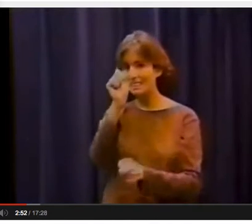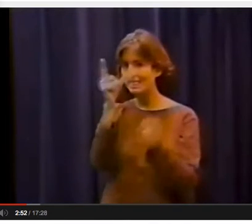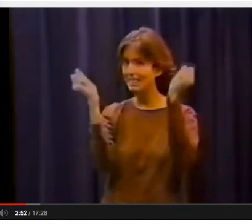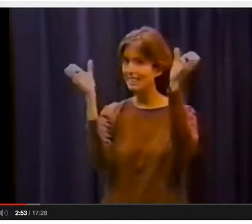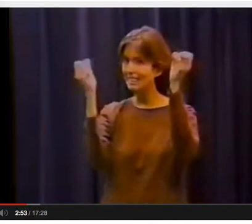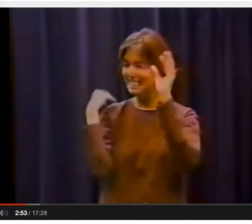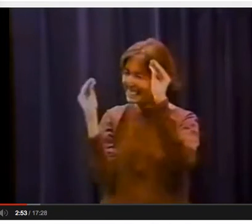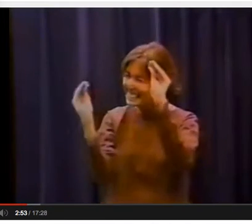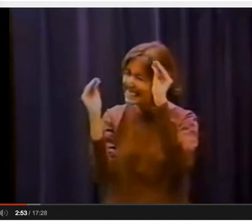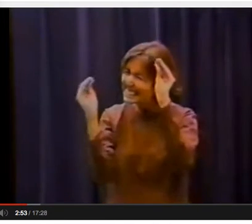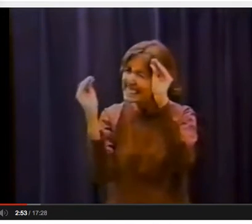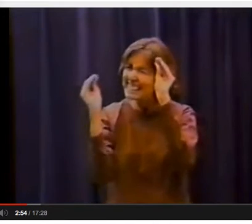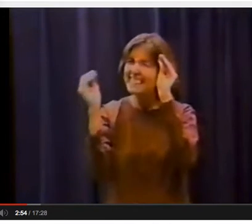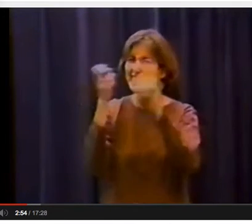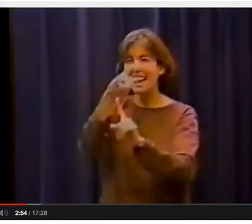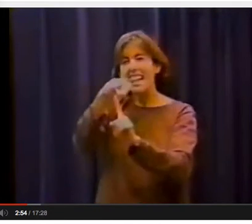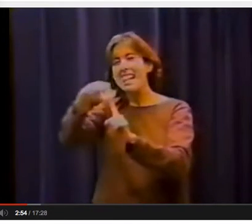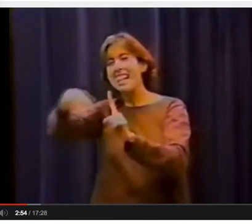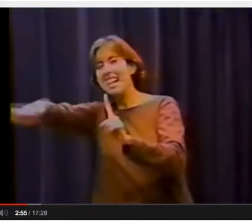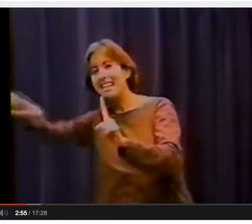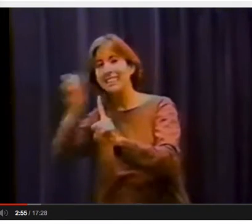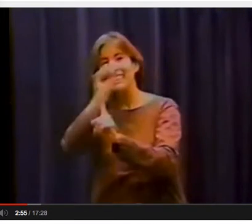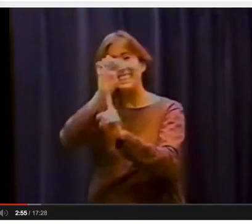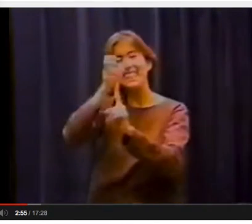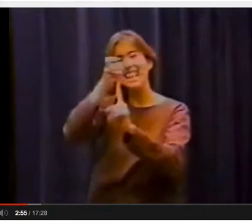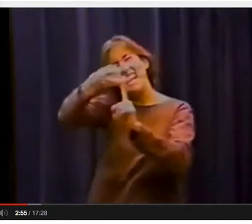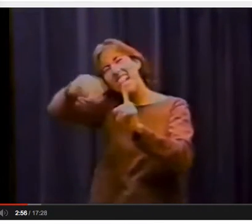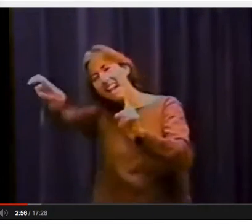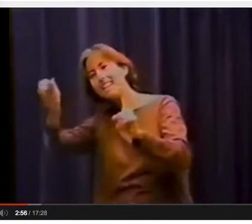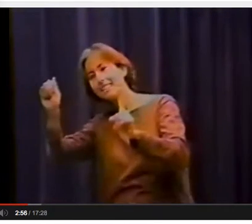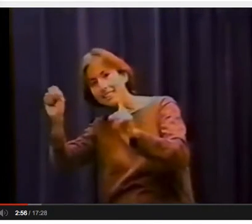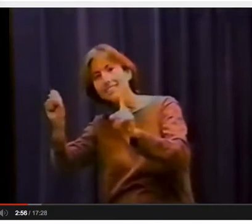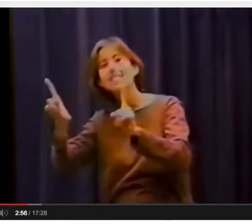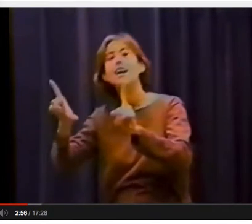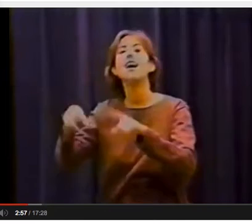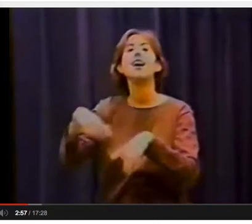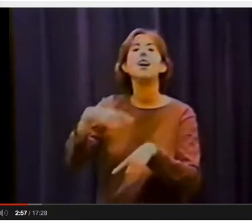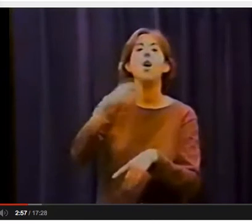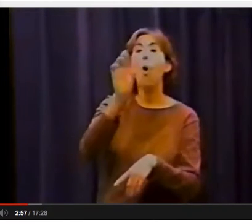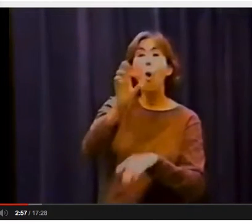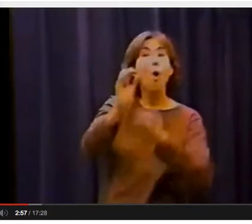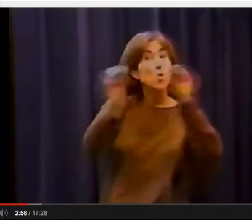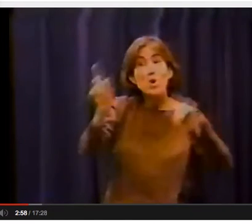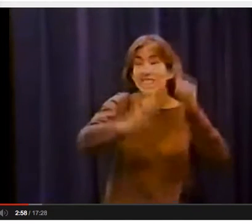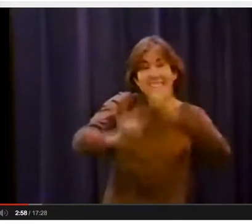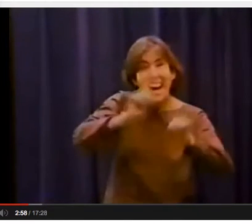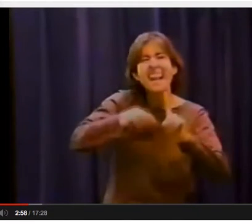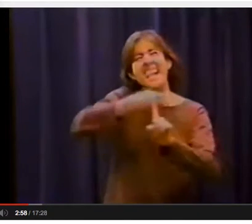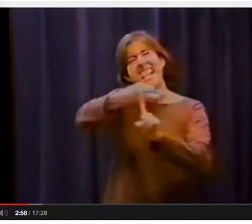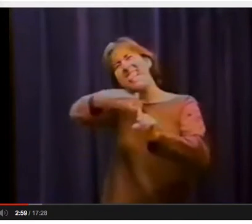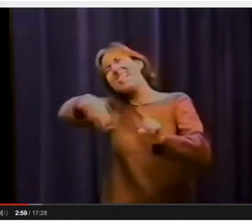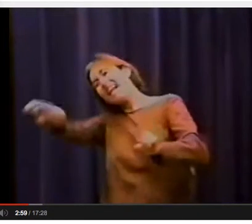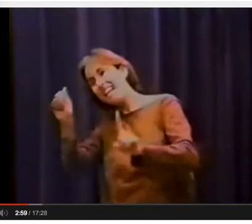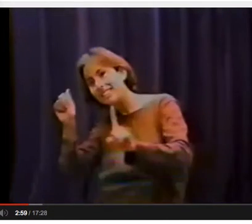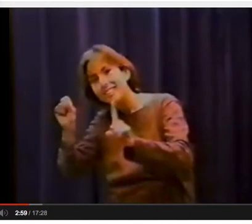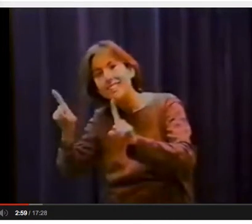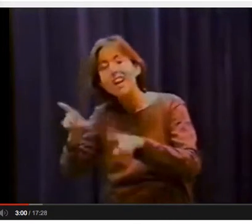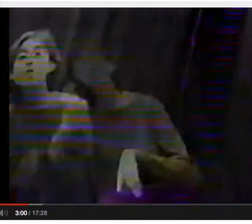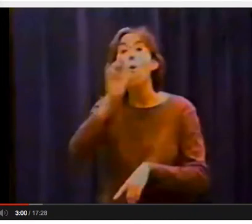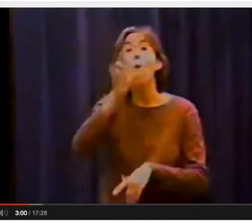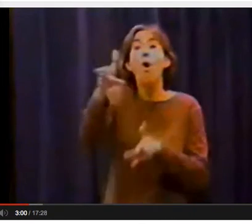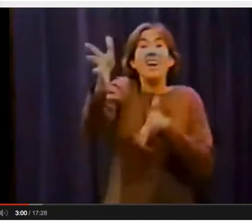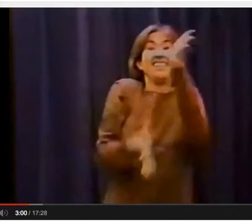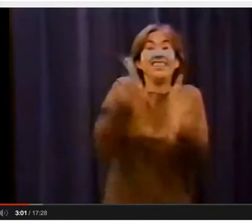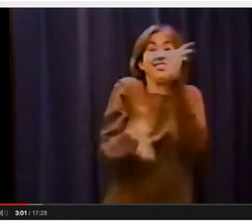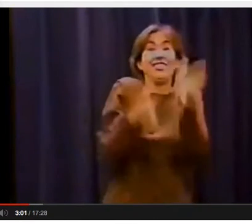and deaf students who don't know sign language or know a little sign language. I teach them sign language. No matter what they're doing, I always divert them